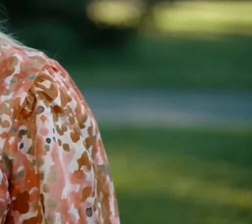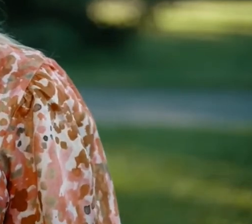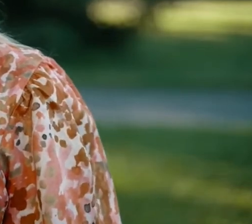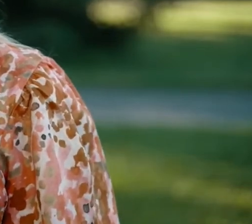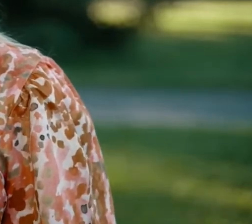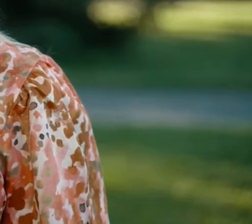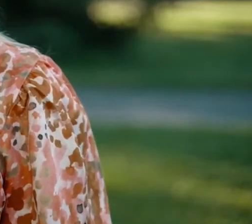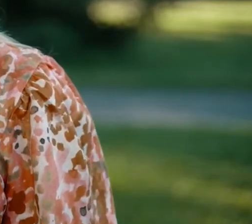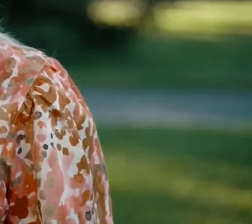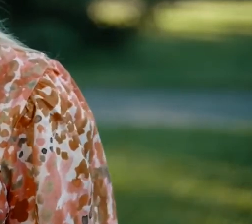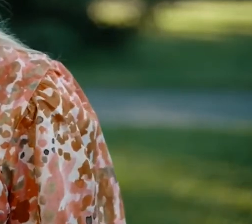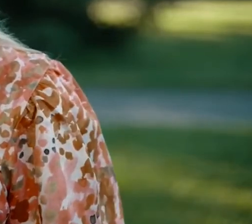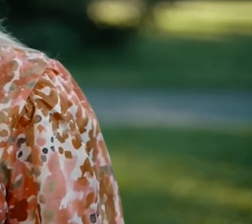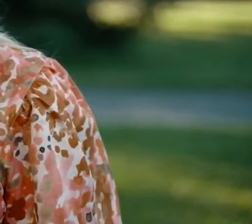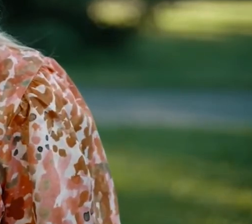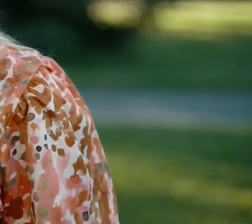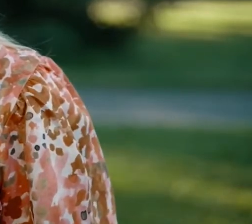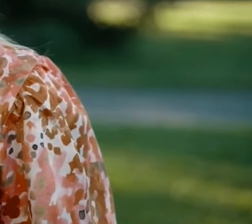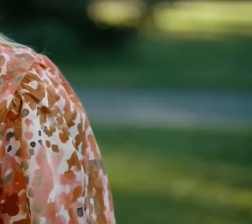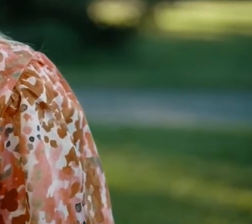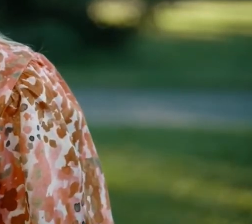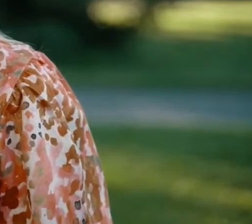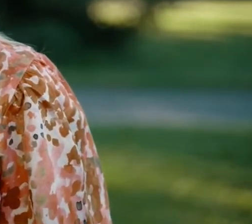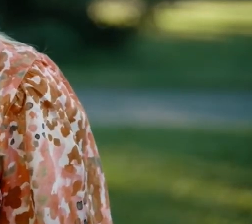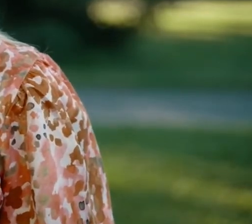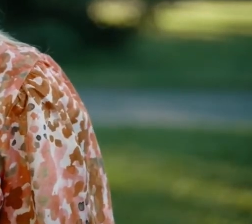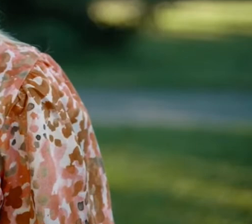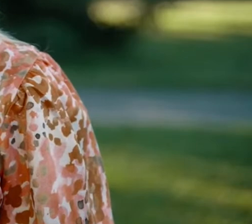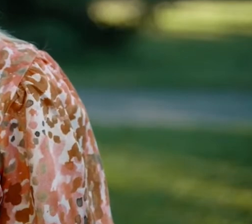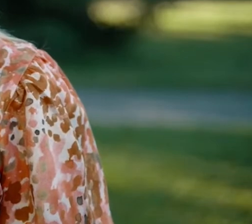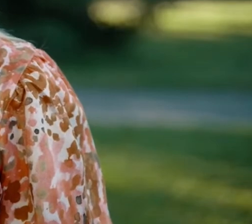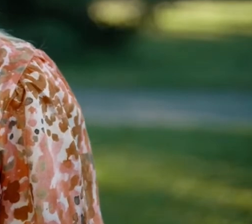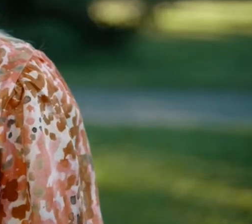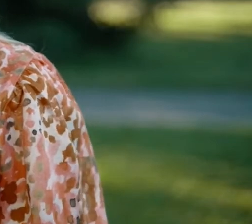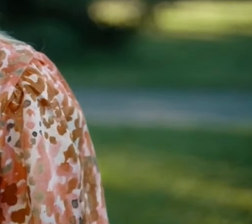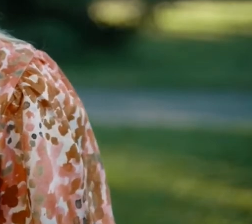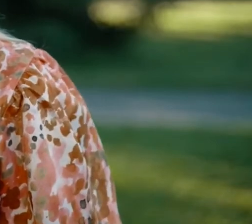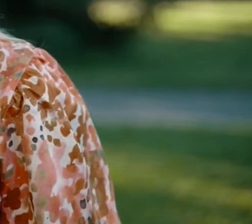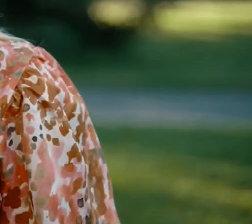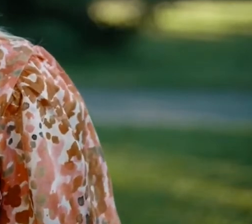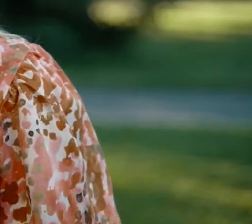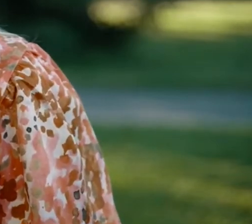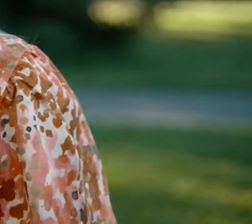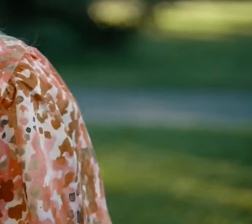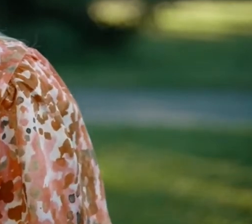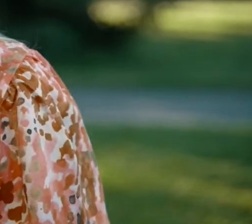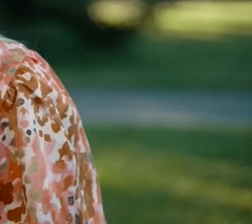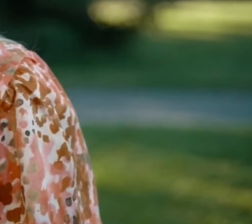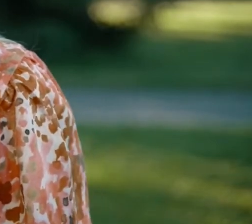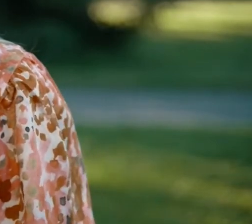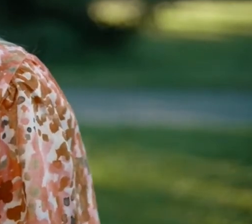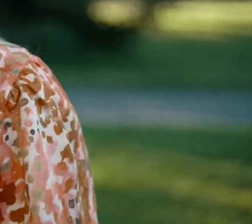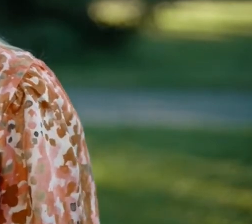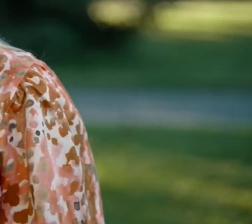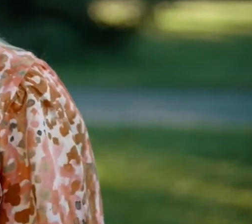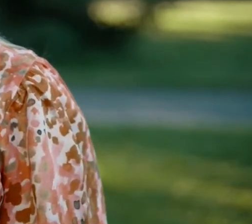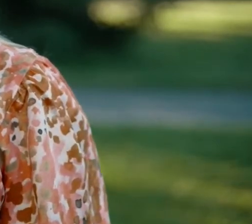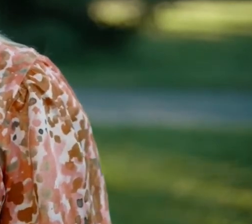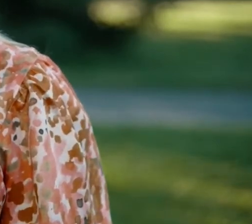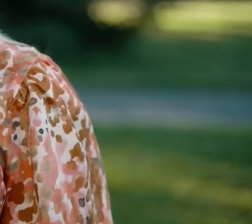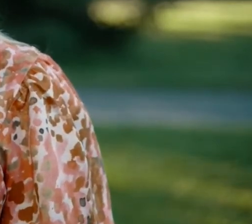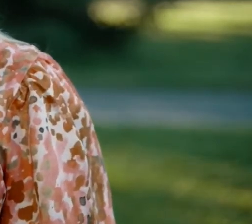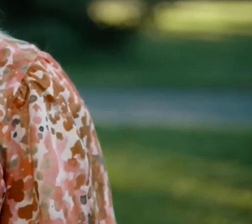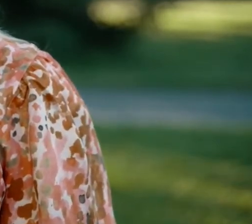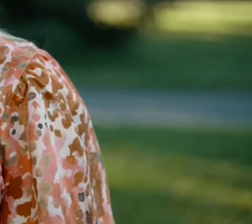diverse nature lower stress levels and blood pressure. The health benefits of nature are